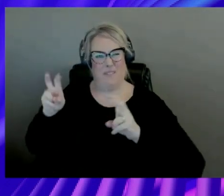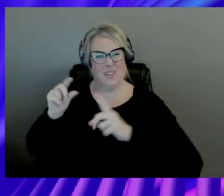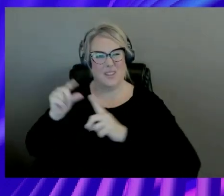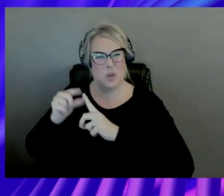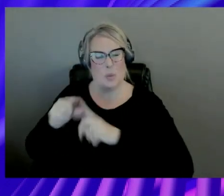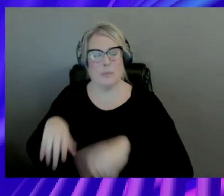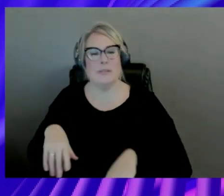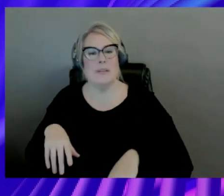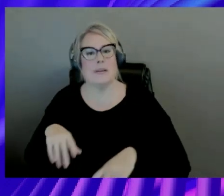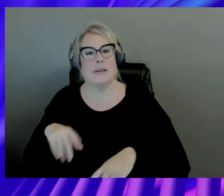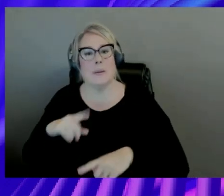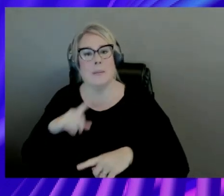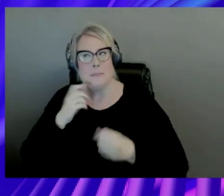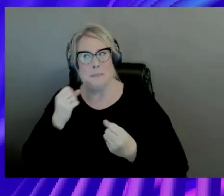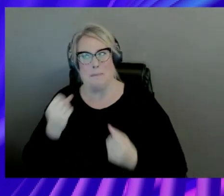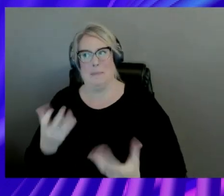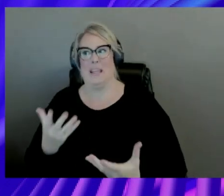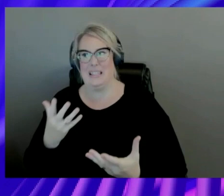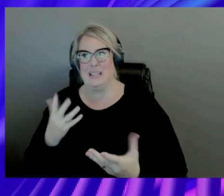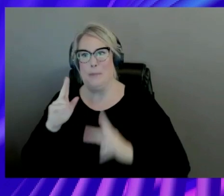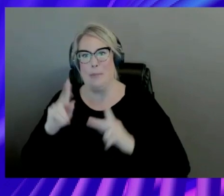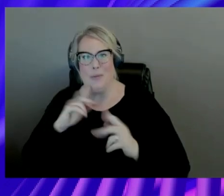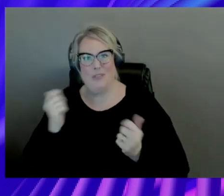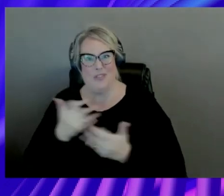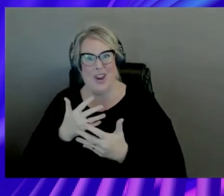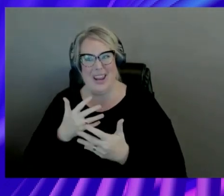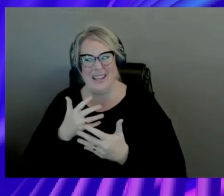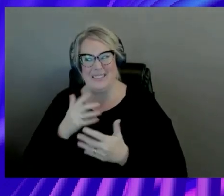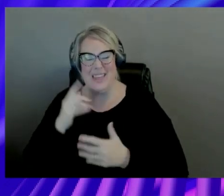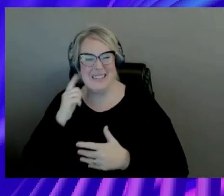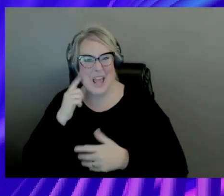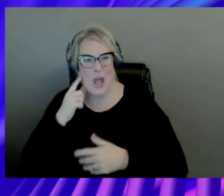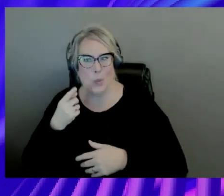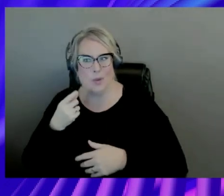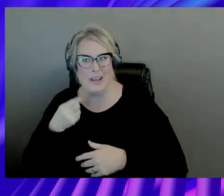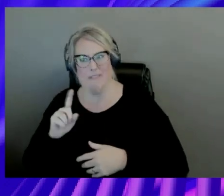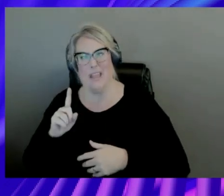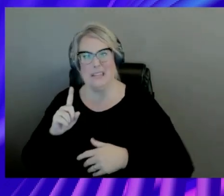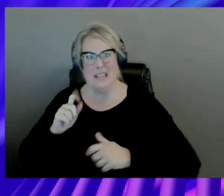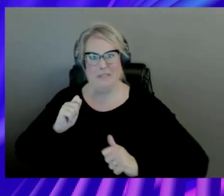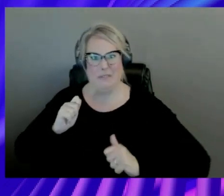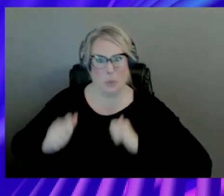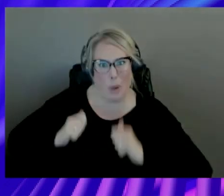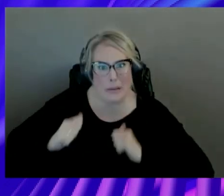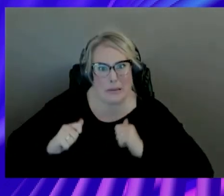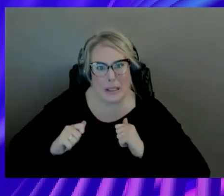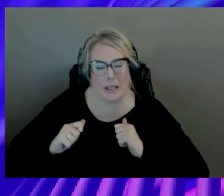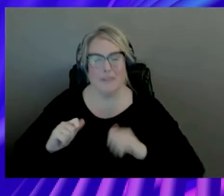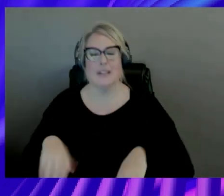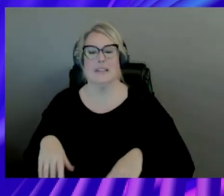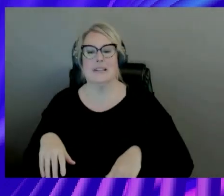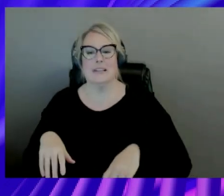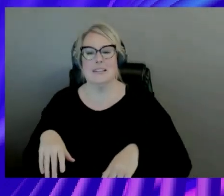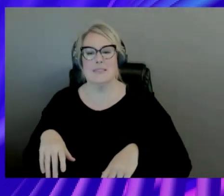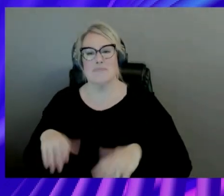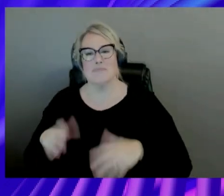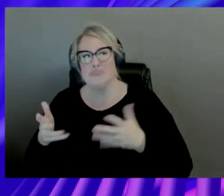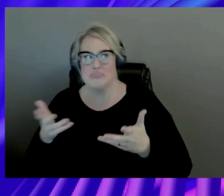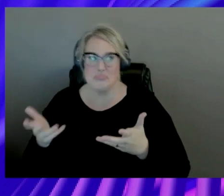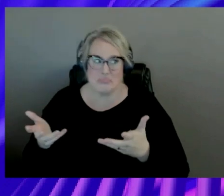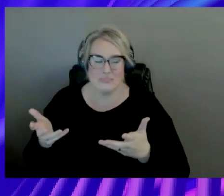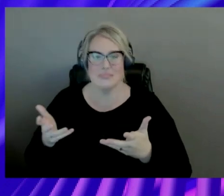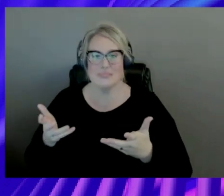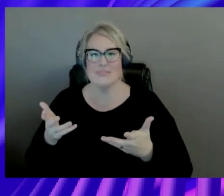times people are afraid of those terms because they sound offensive and aggressive, right? And kind of not so